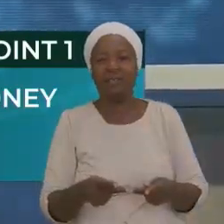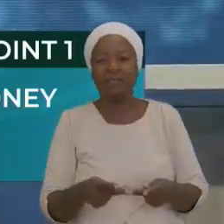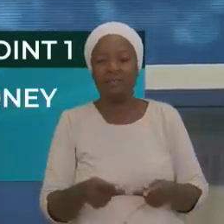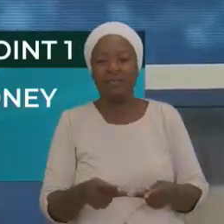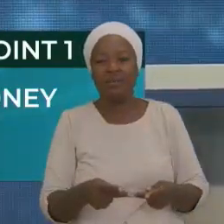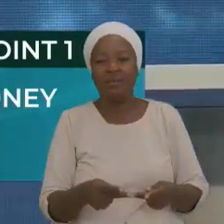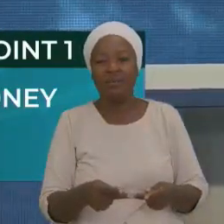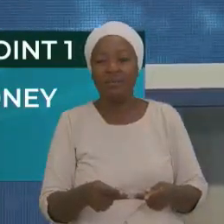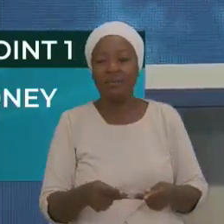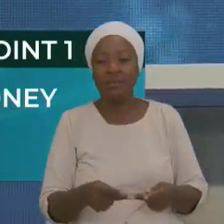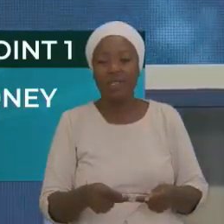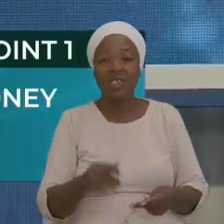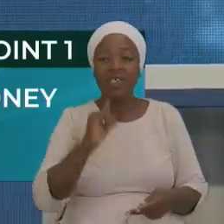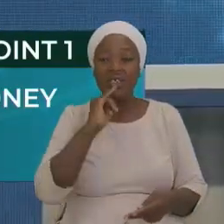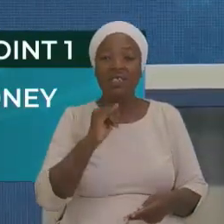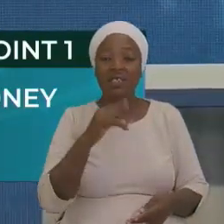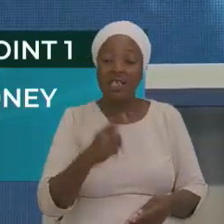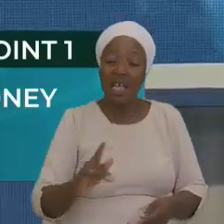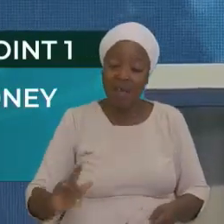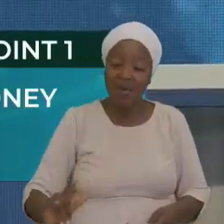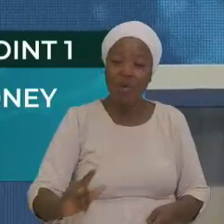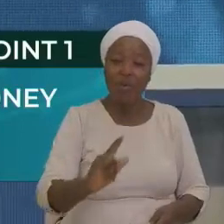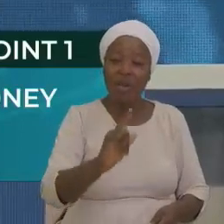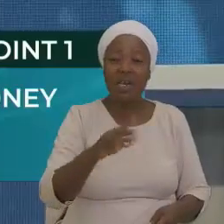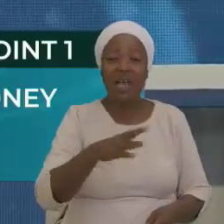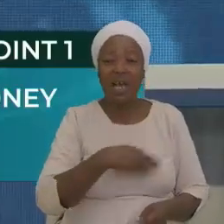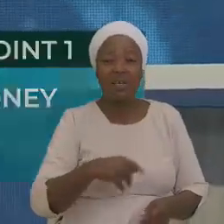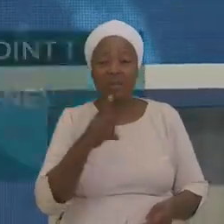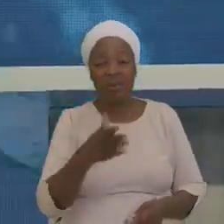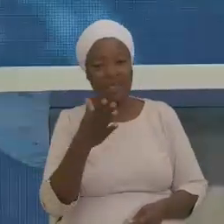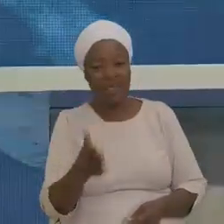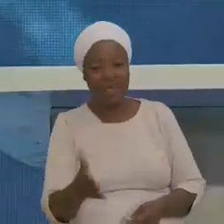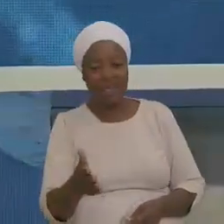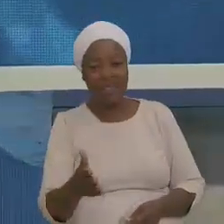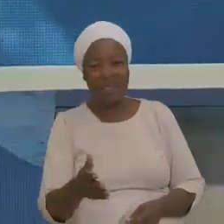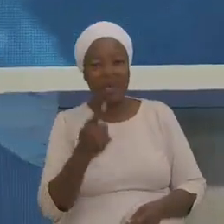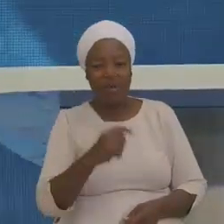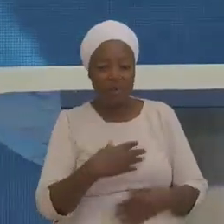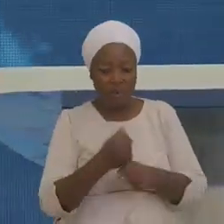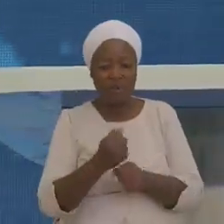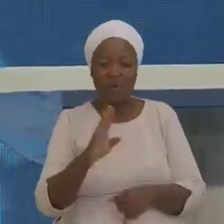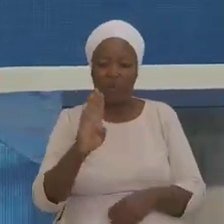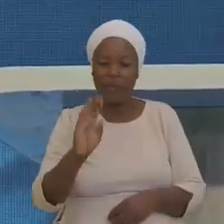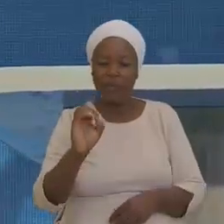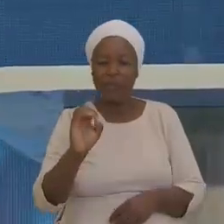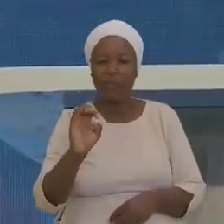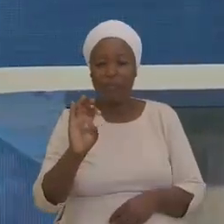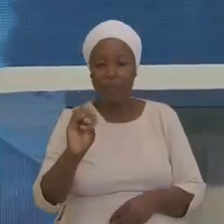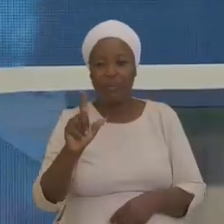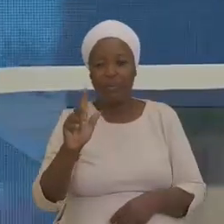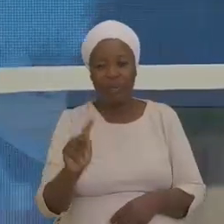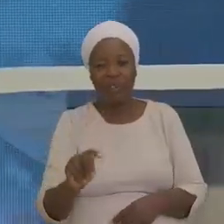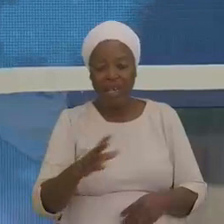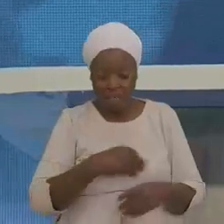If the aeroplane and you are there, you're fastening your belt, nothing will take